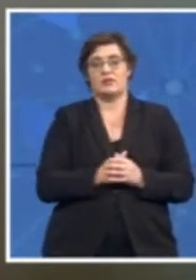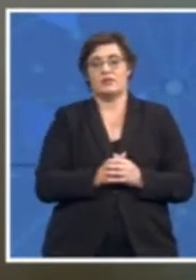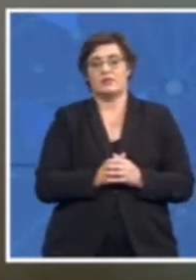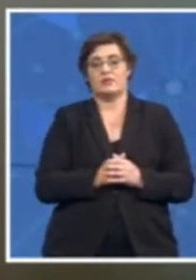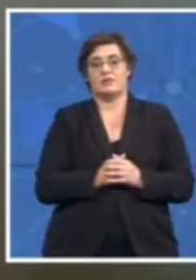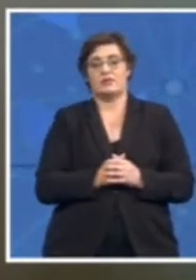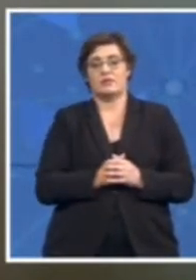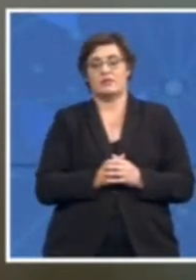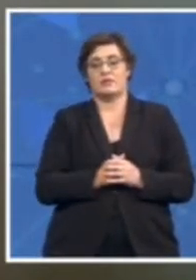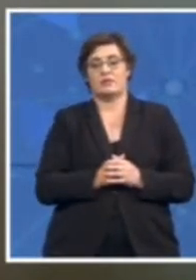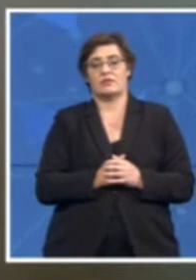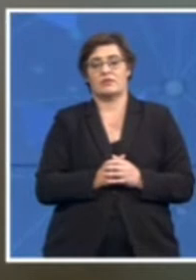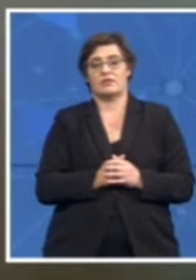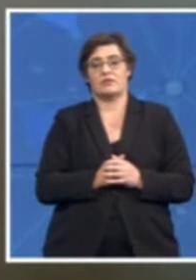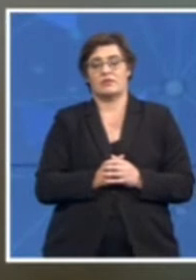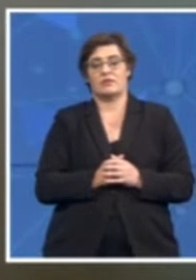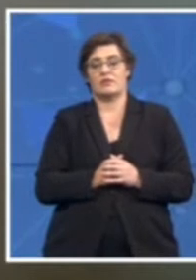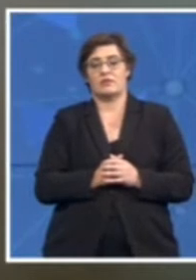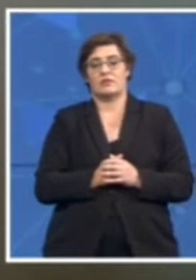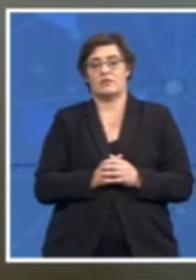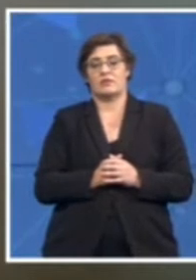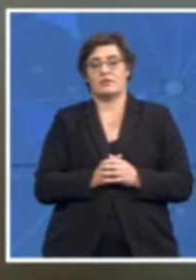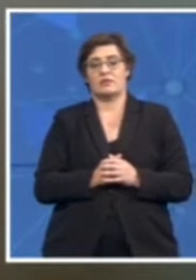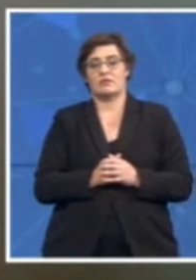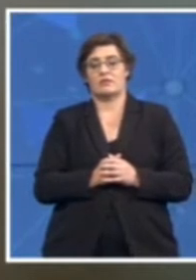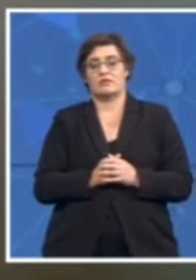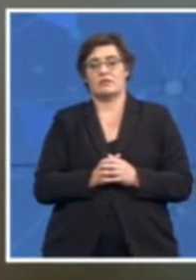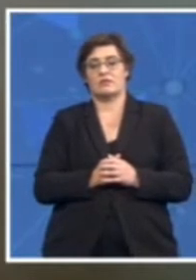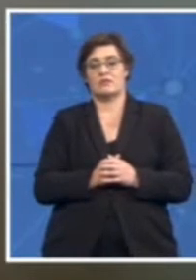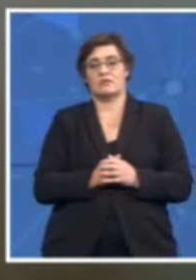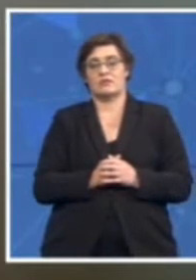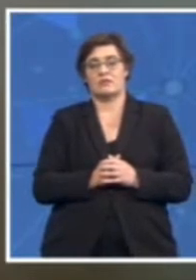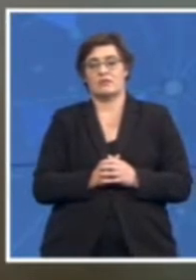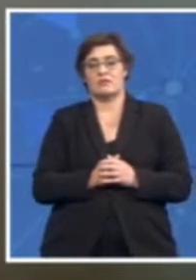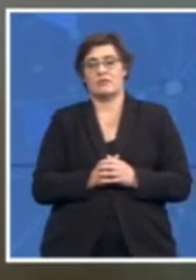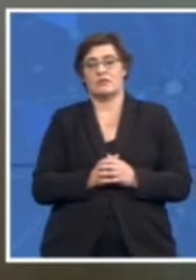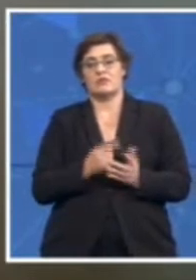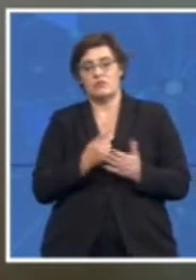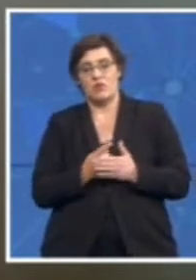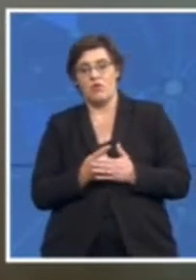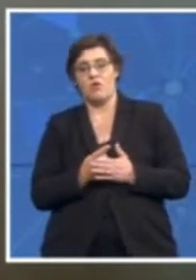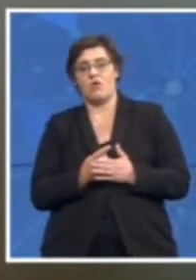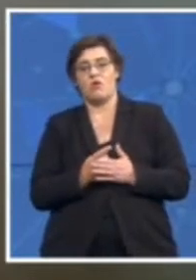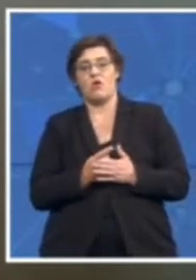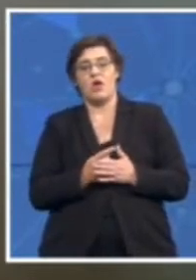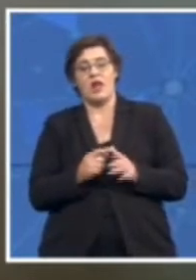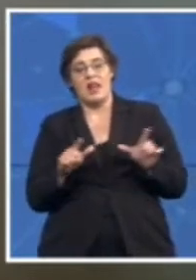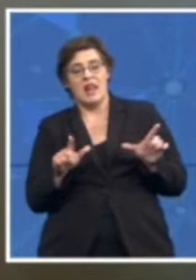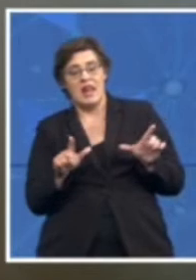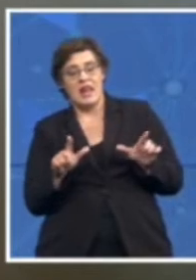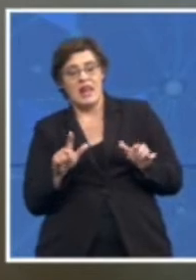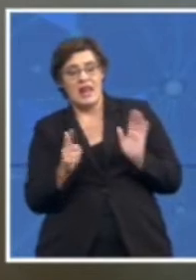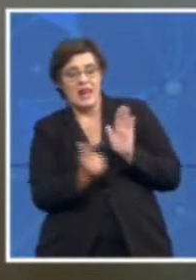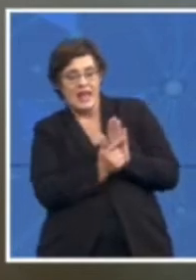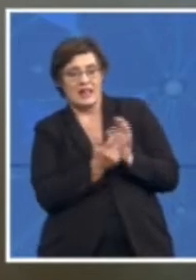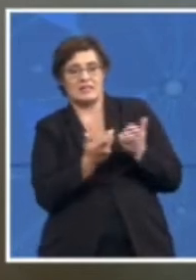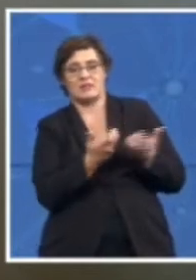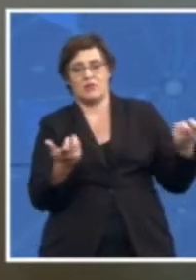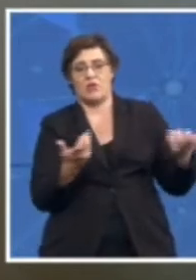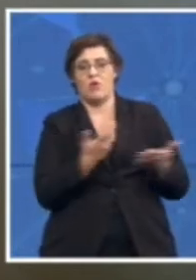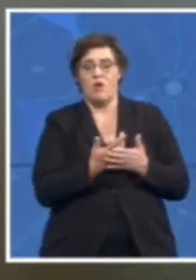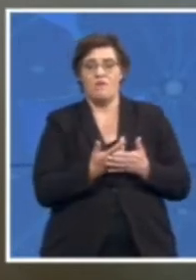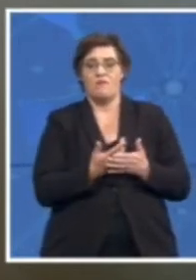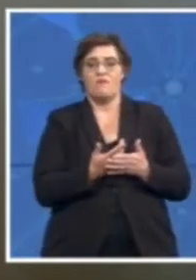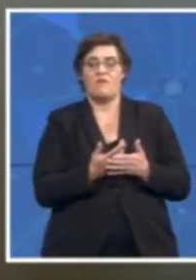a de facto basis the legal separation, even if on a de jure basis we are